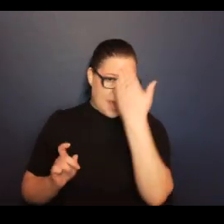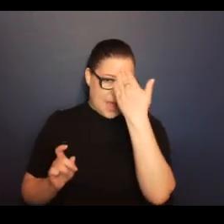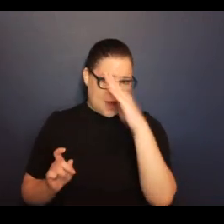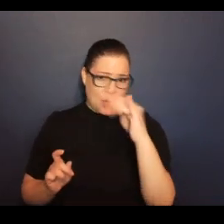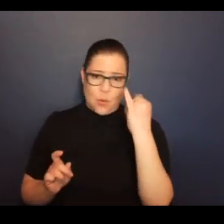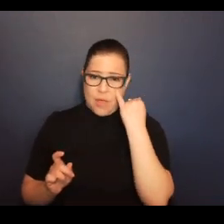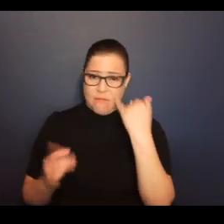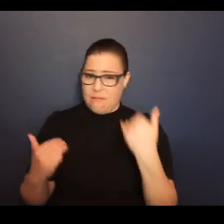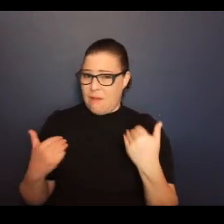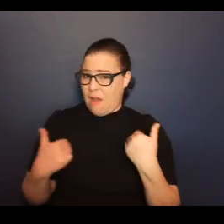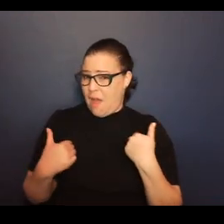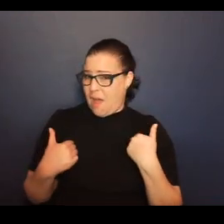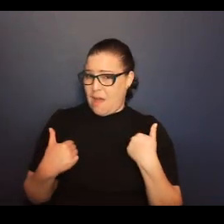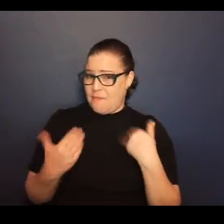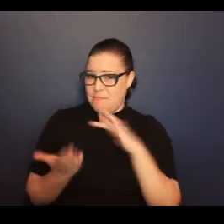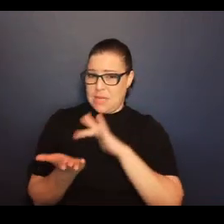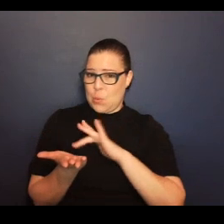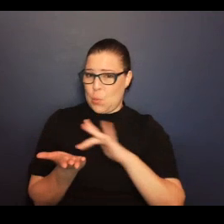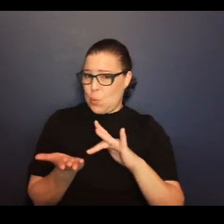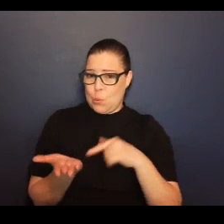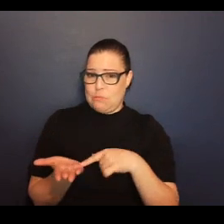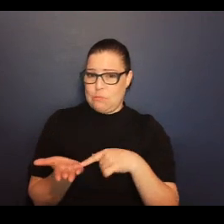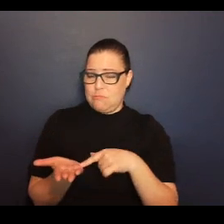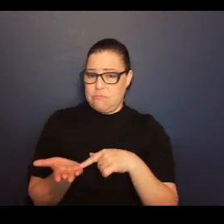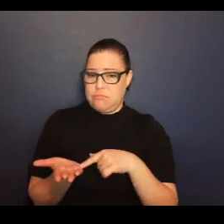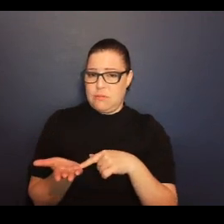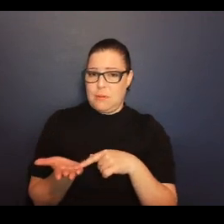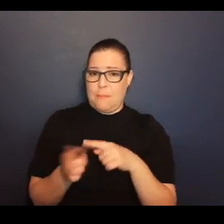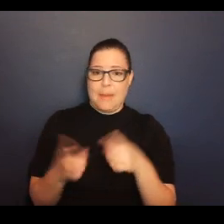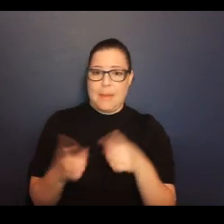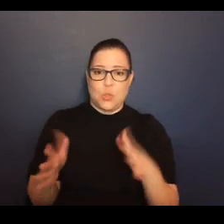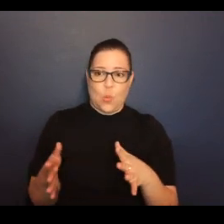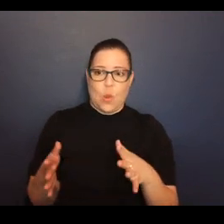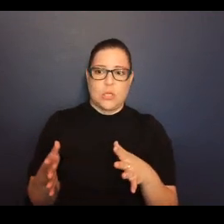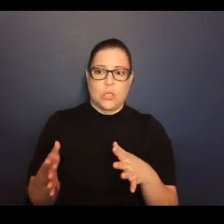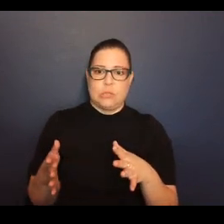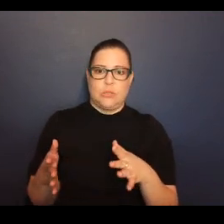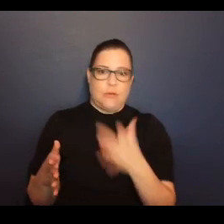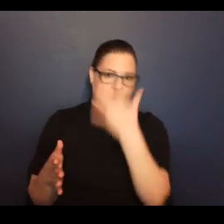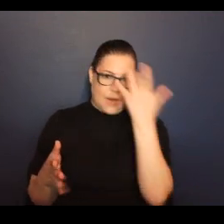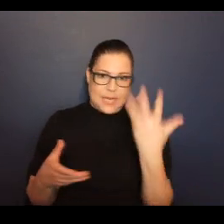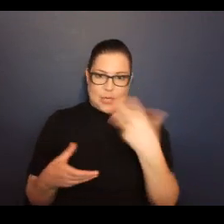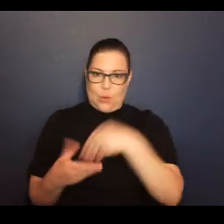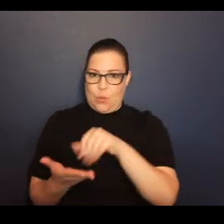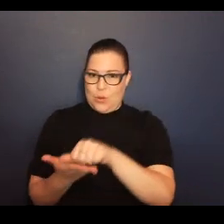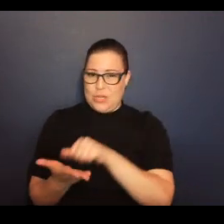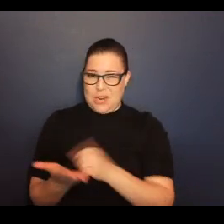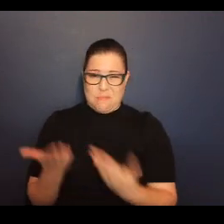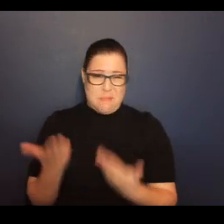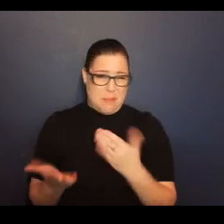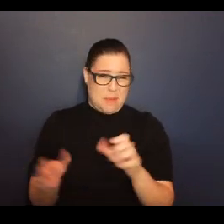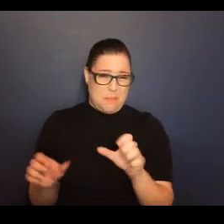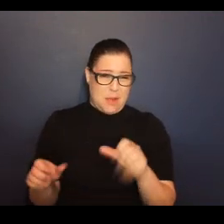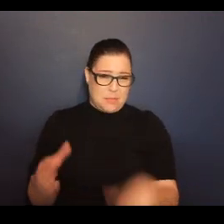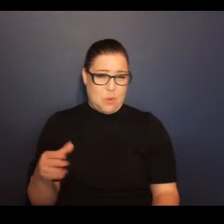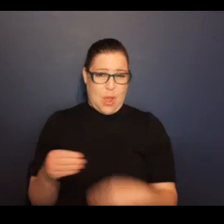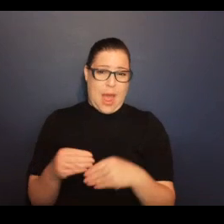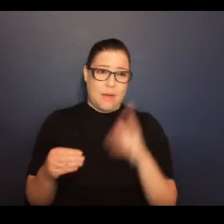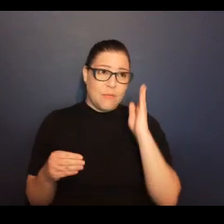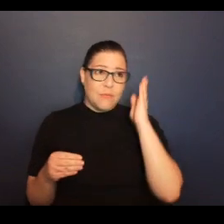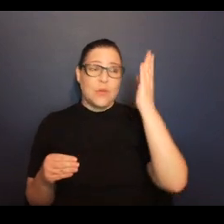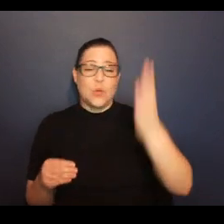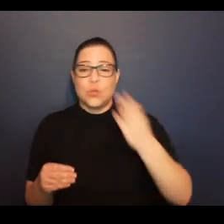any projects. I don't have anything on in mind, but I don't want it to continue to drop off the agenda. So maybe if we can just put it on future agenda